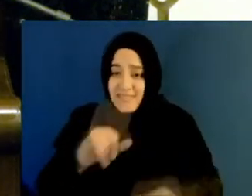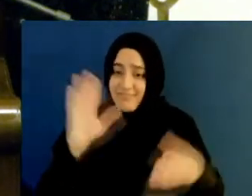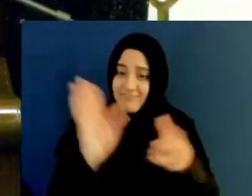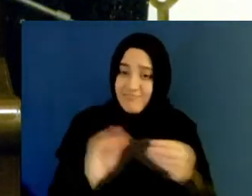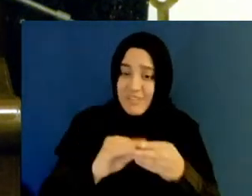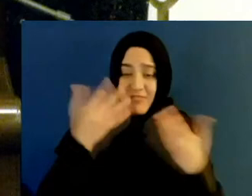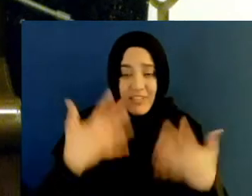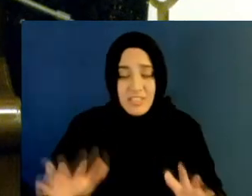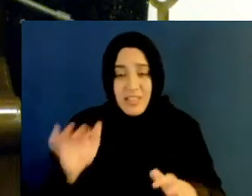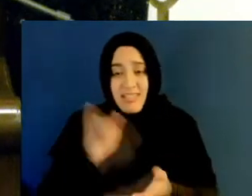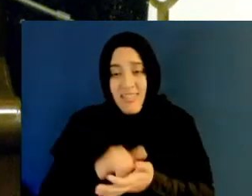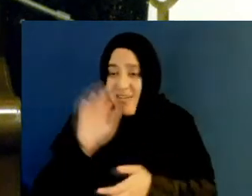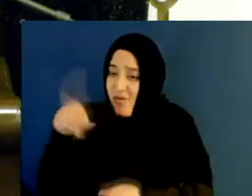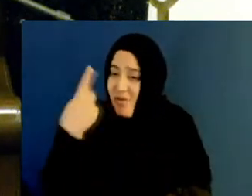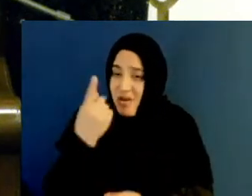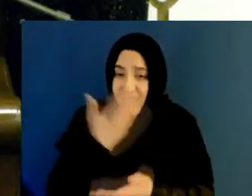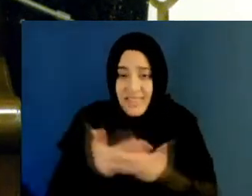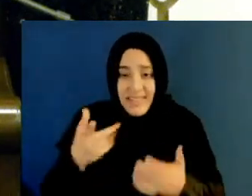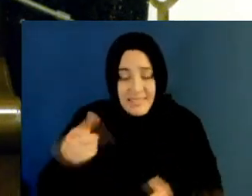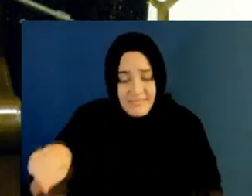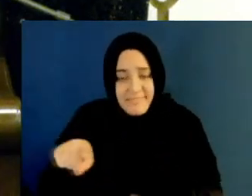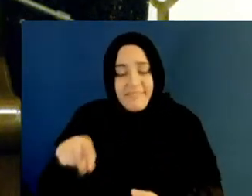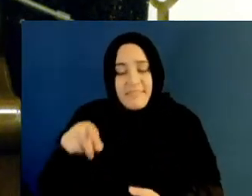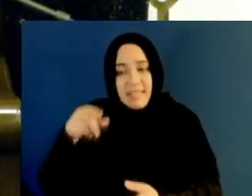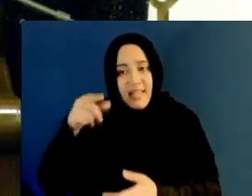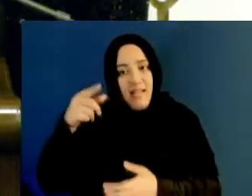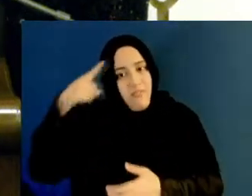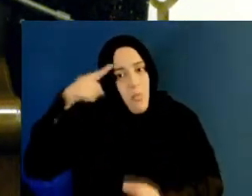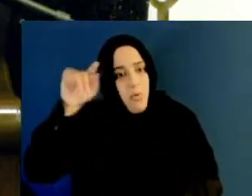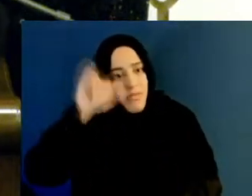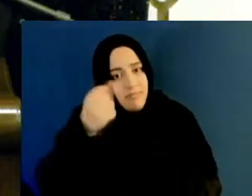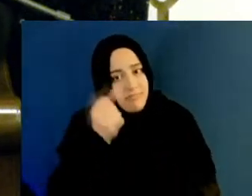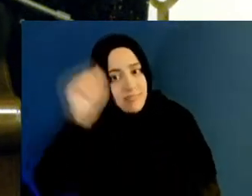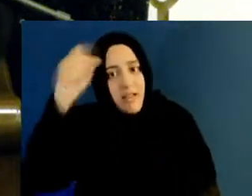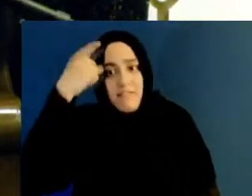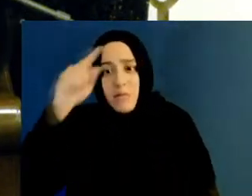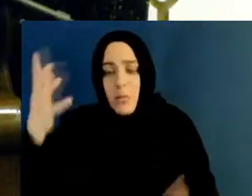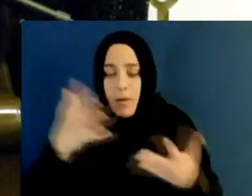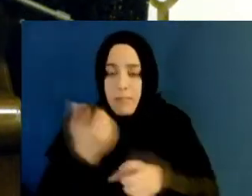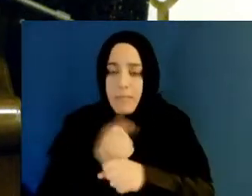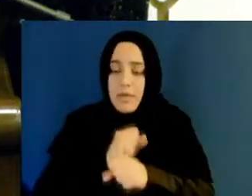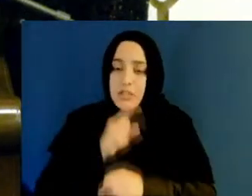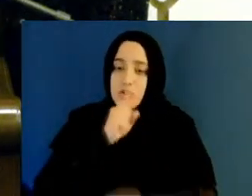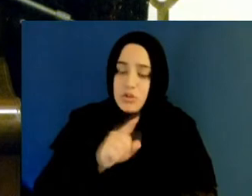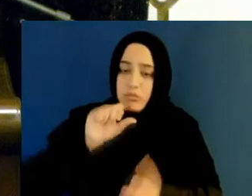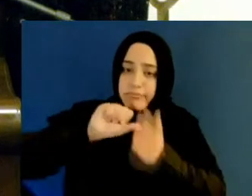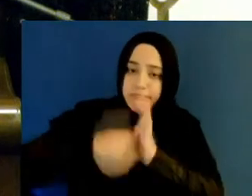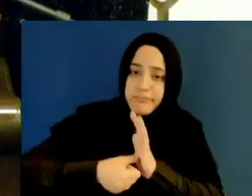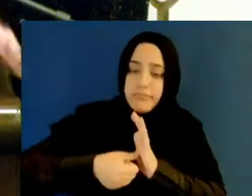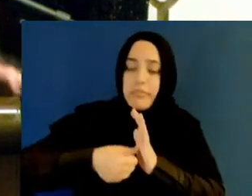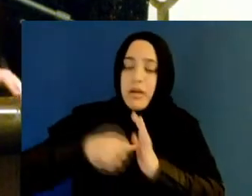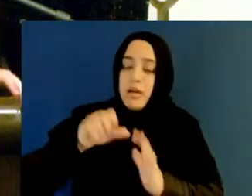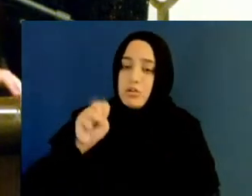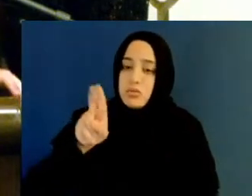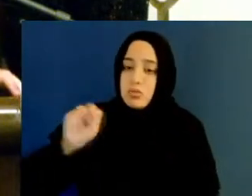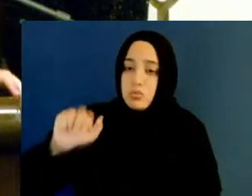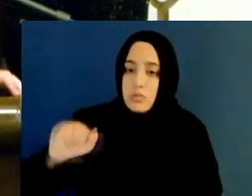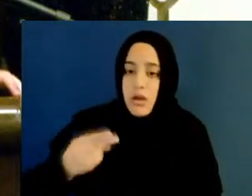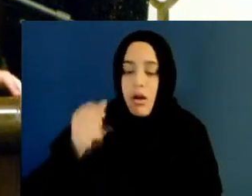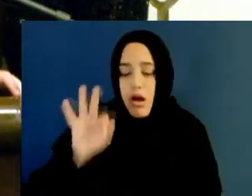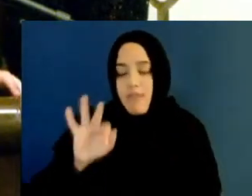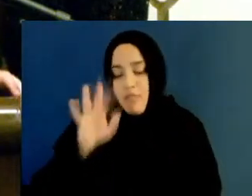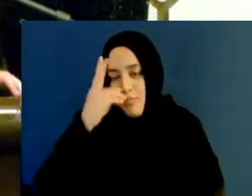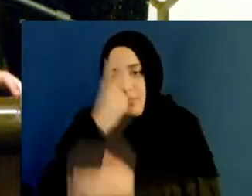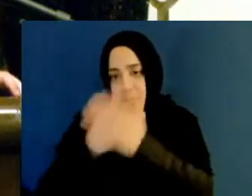Imam al-Hussein when it came to standing up in revolution was to revive the sunnah of Rasulullah. If Imam al-Hussein would